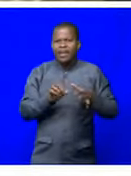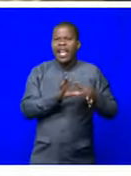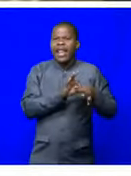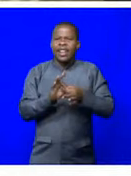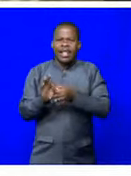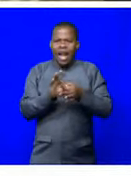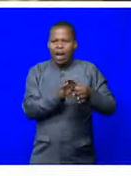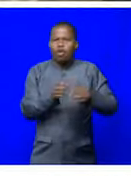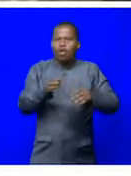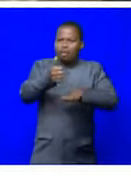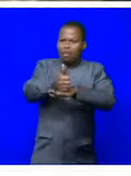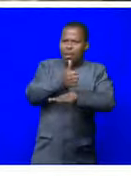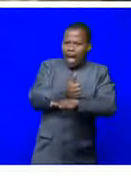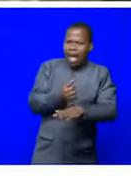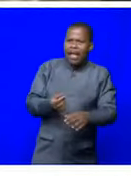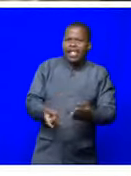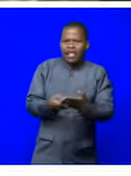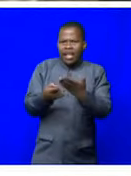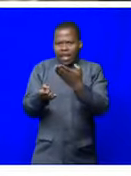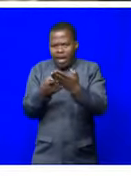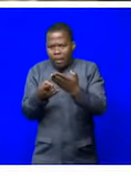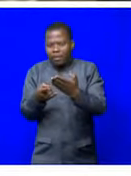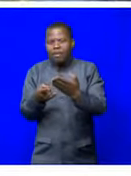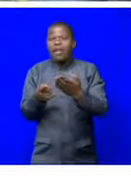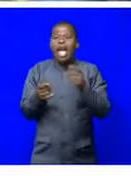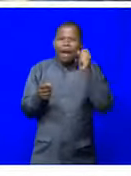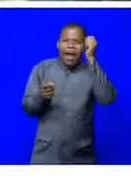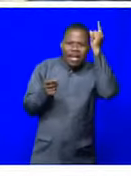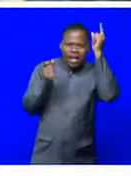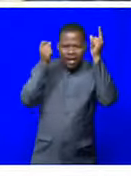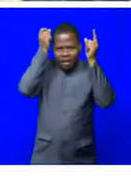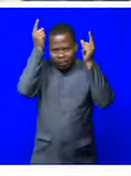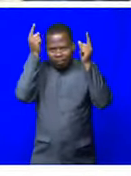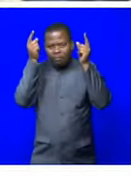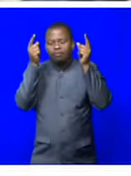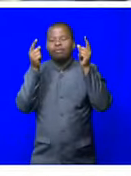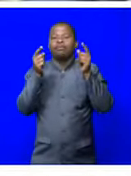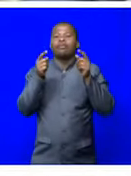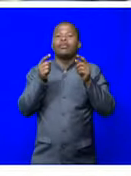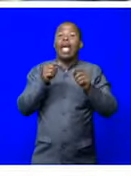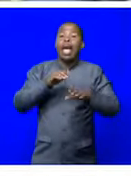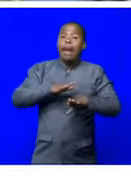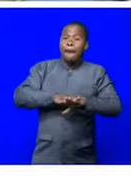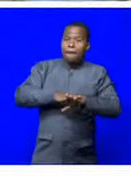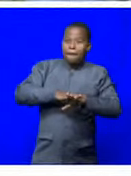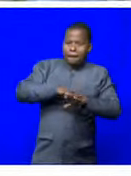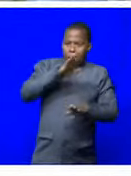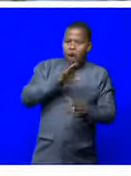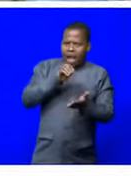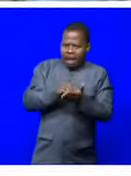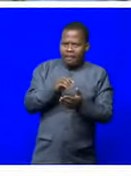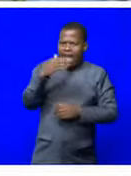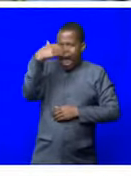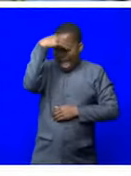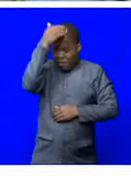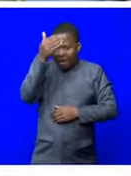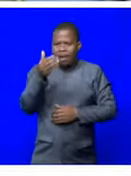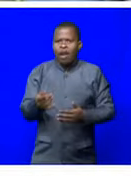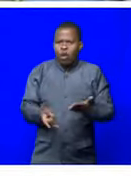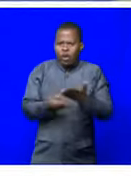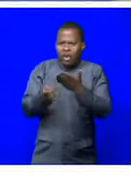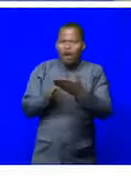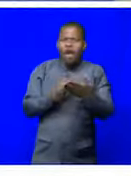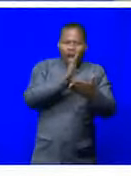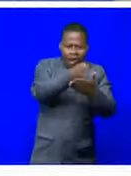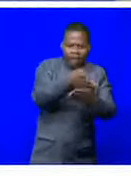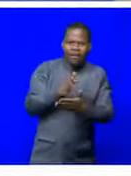batawudlala inzima lebande kuletseni emasu nebuciko kute hulumende alethele usito lolufanele